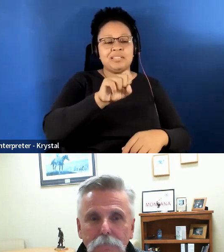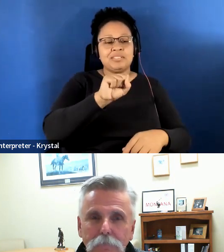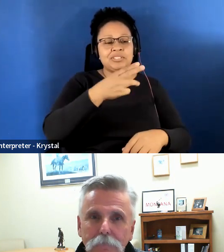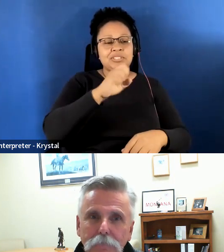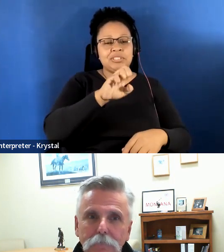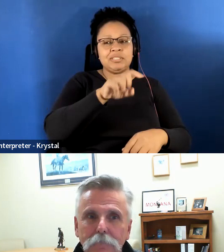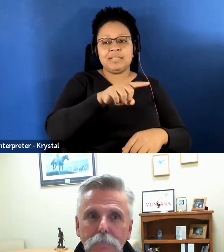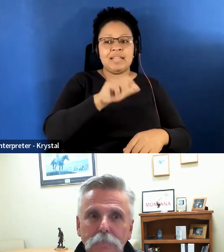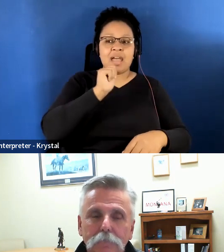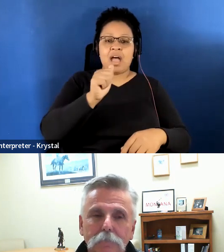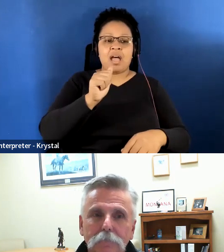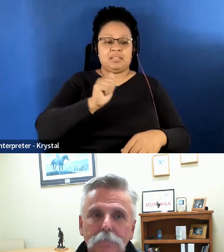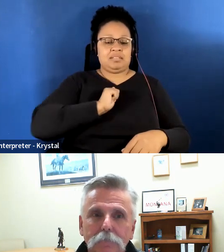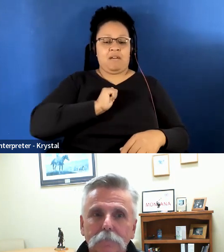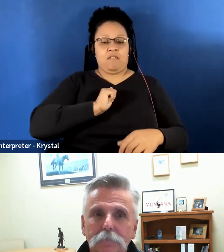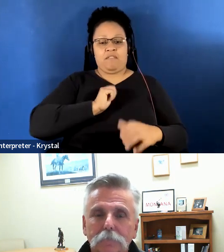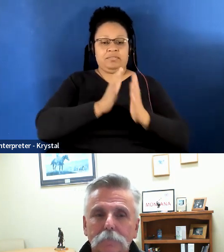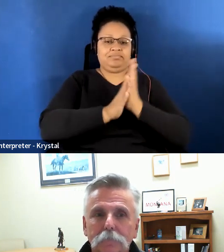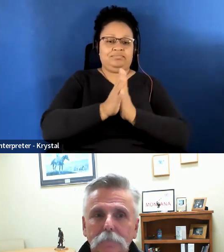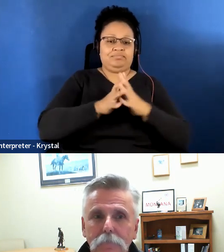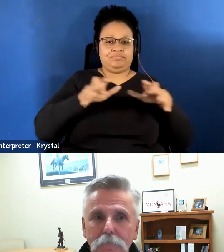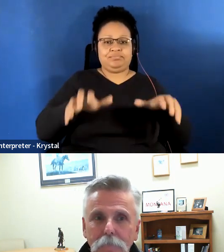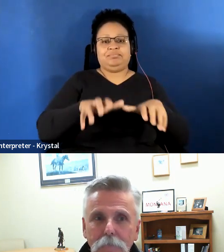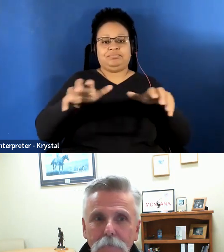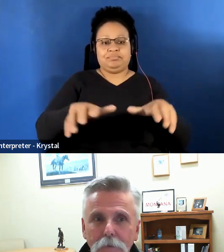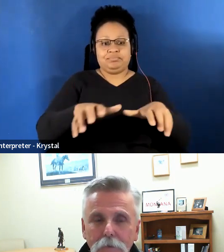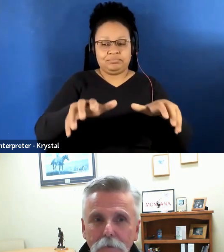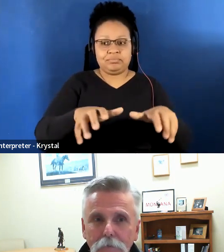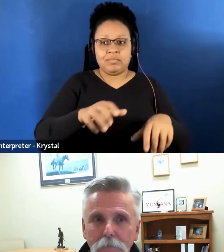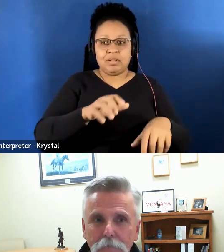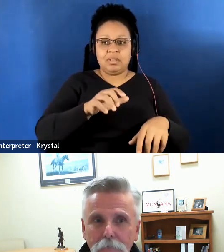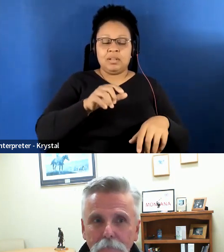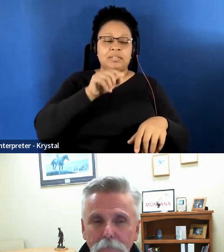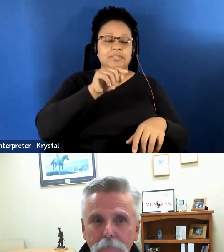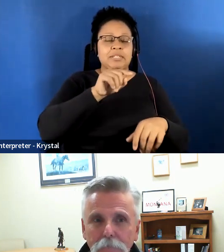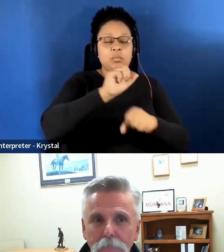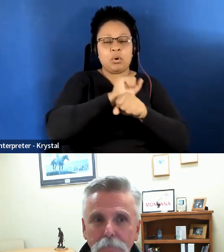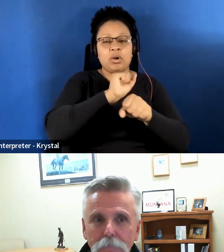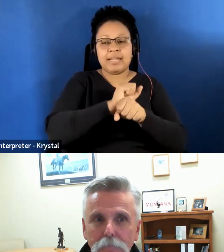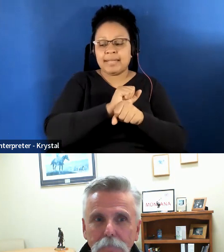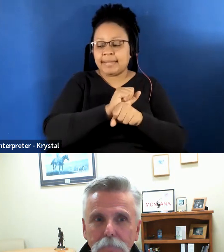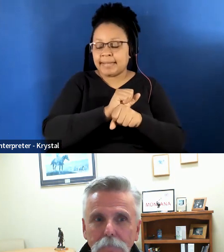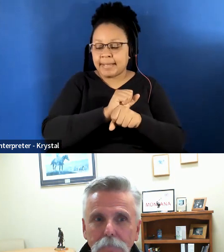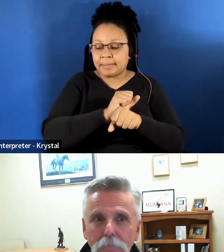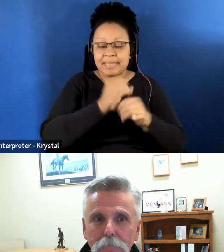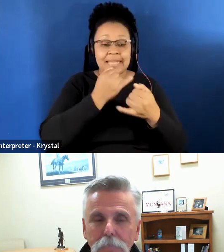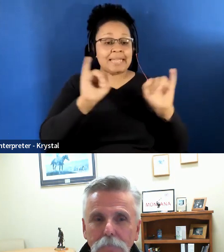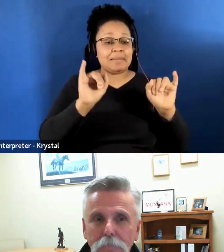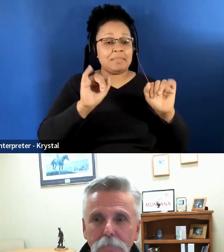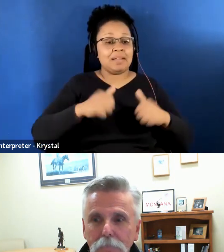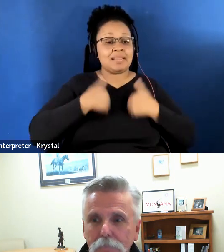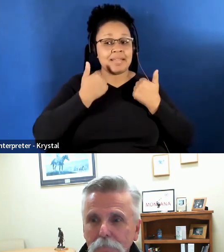a self-starter. I would say that her working in the independent